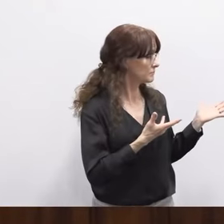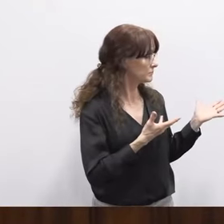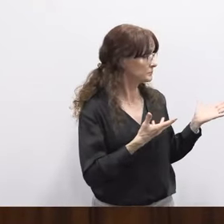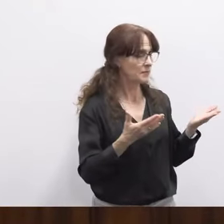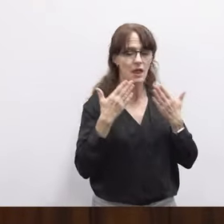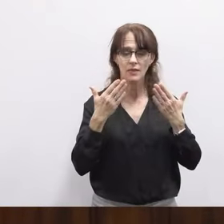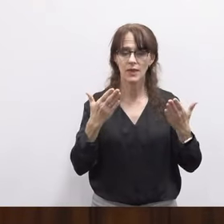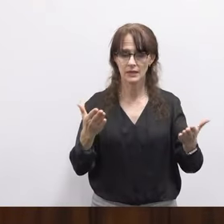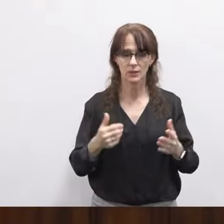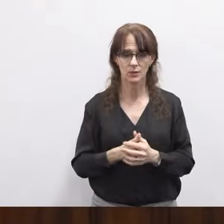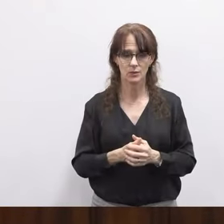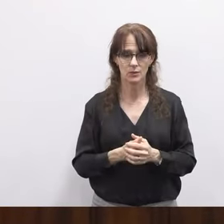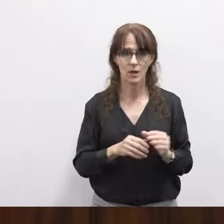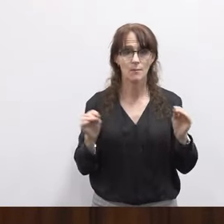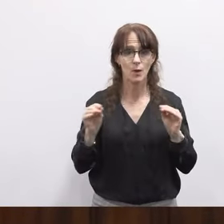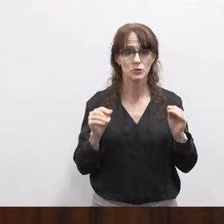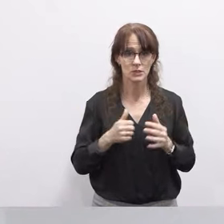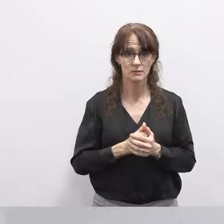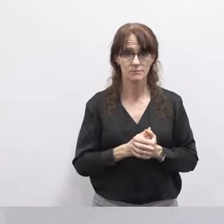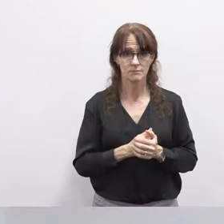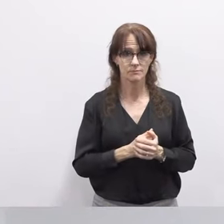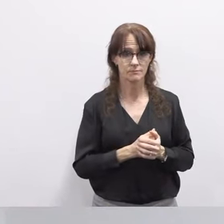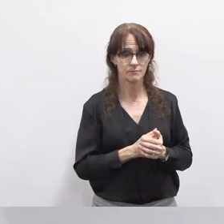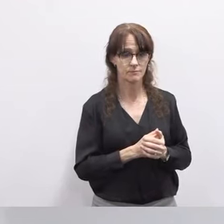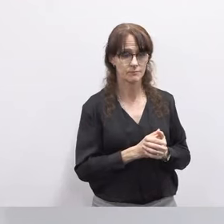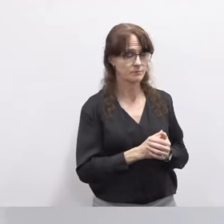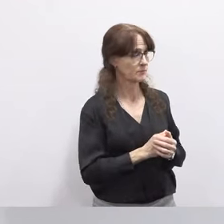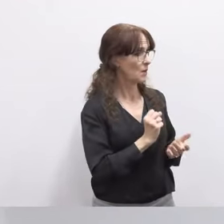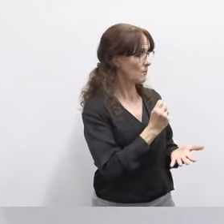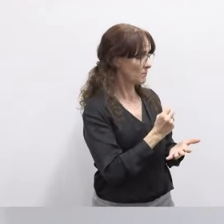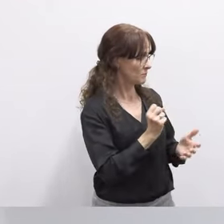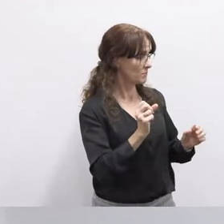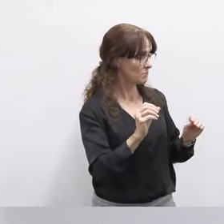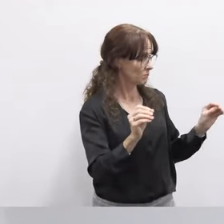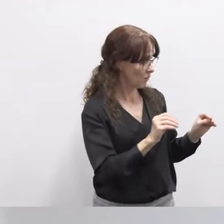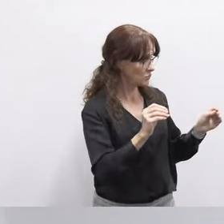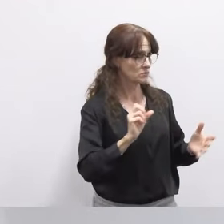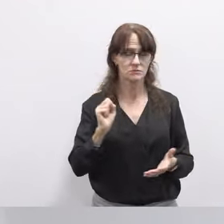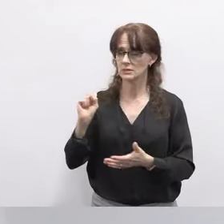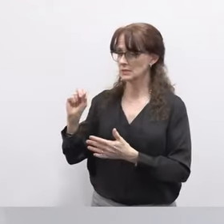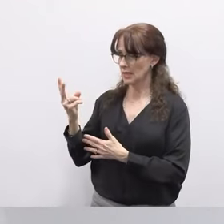Thank you, Brent. We need a motion. So moved. Second.